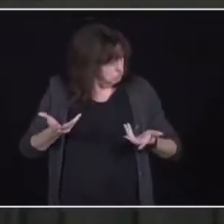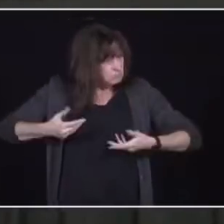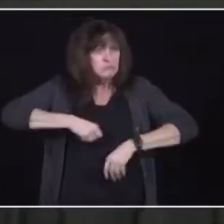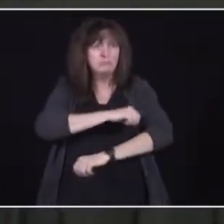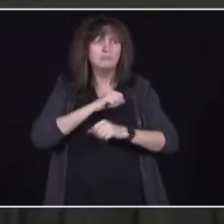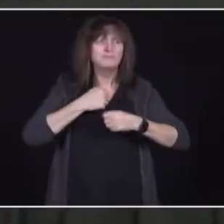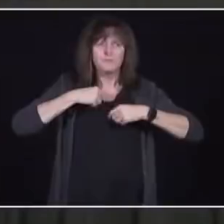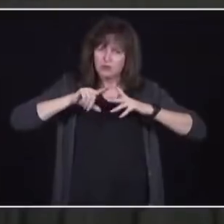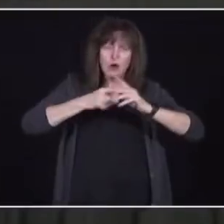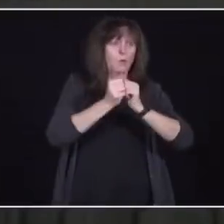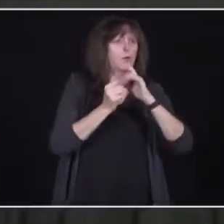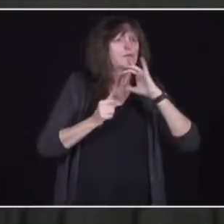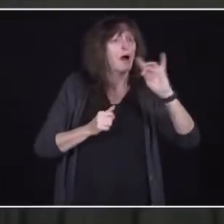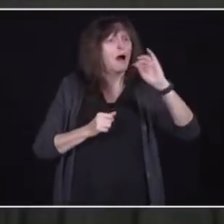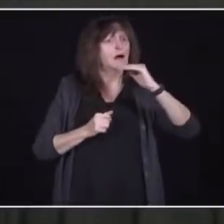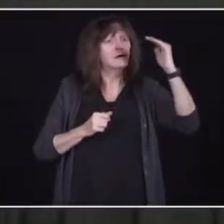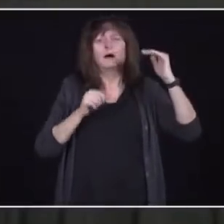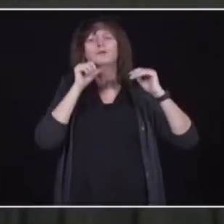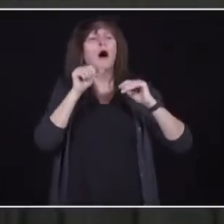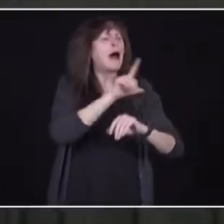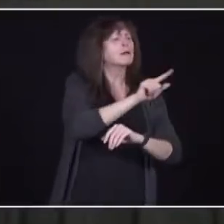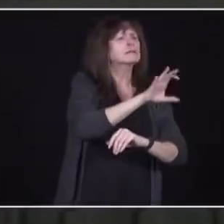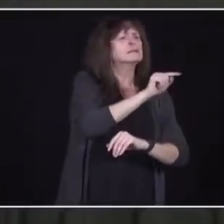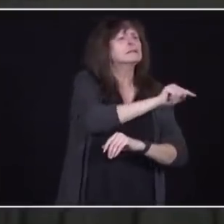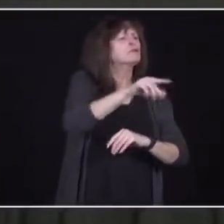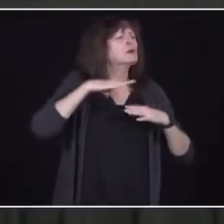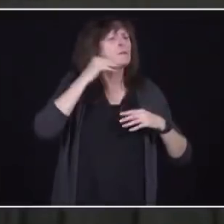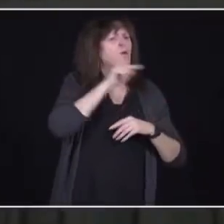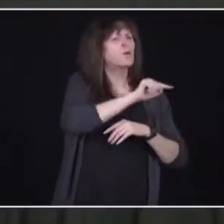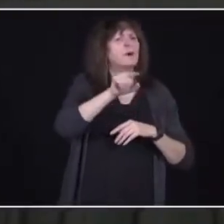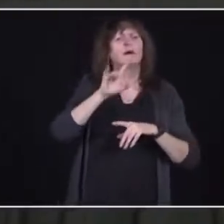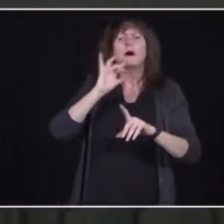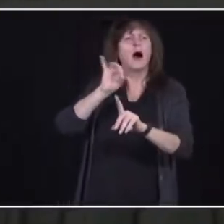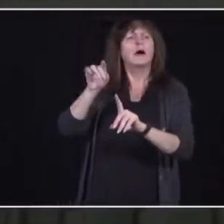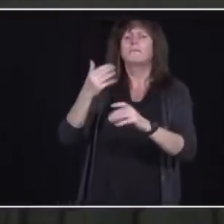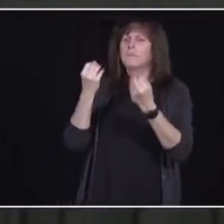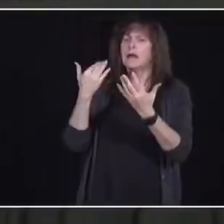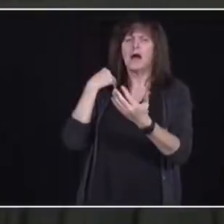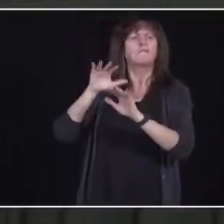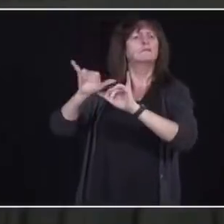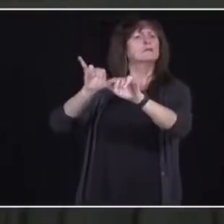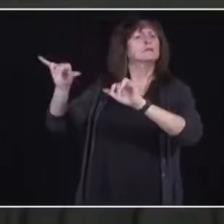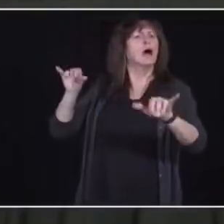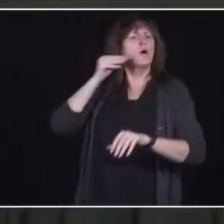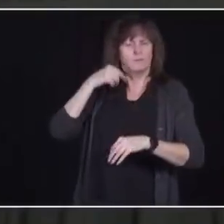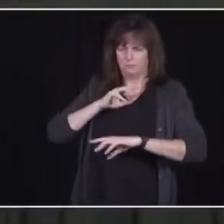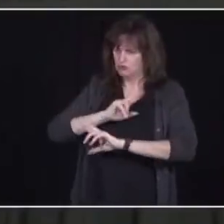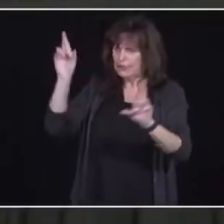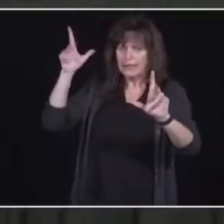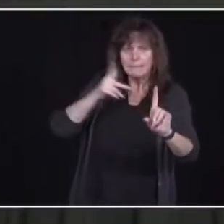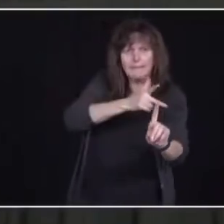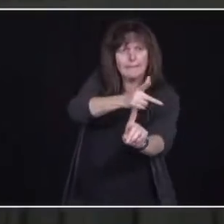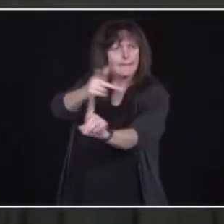in the long-term care facilities or the high-risk retirement homes, because obviously many of them are, but not all, and we want to be able to do our job as efficiently as possible